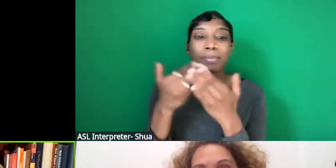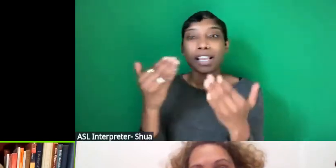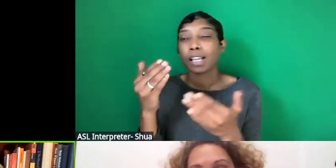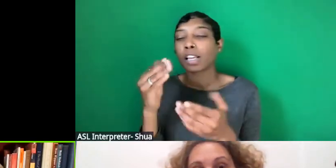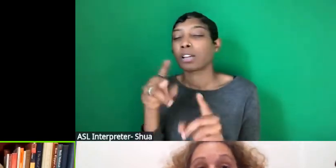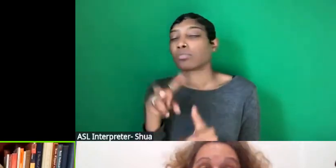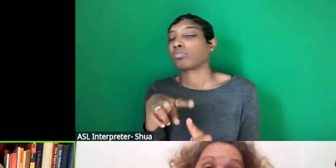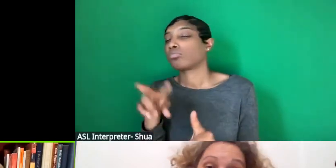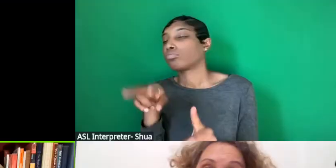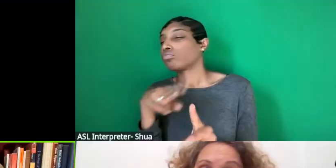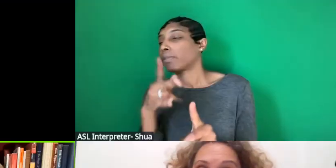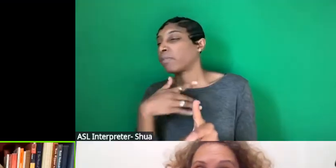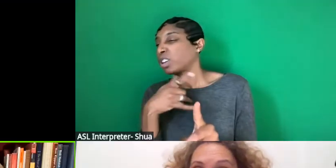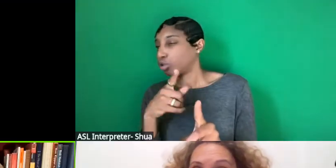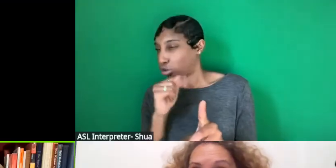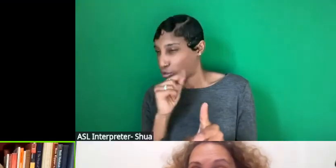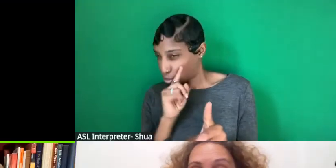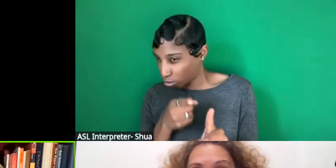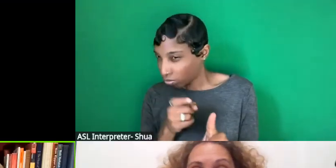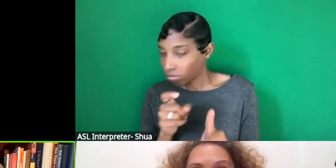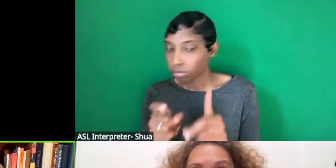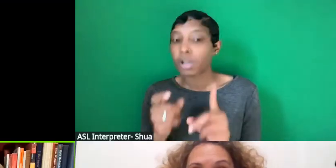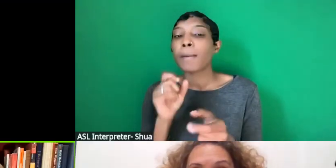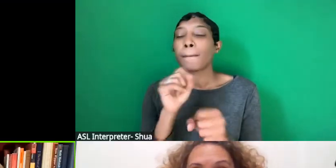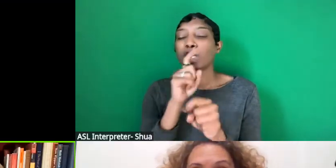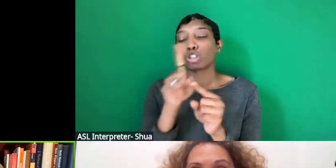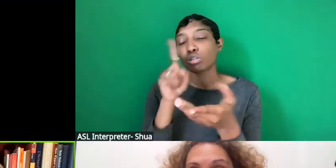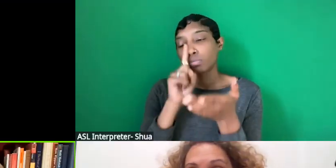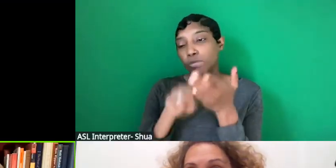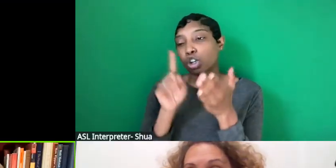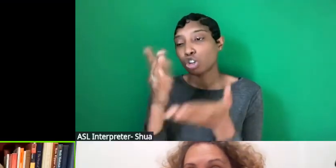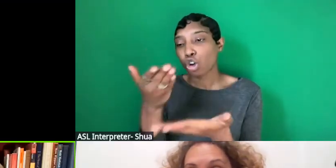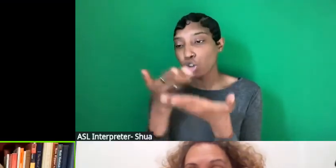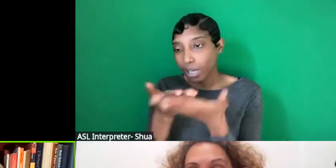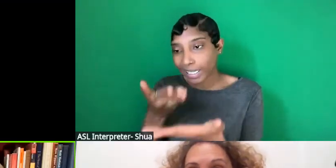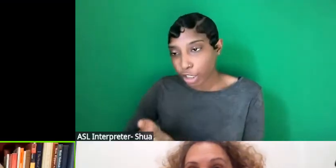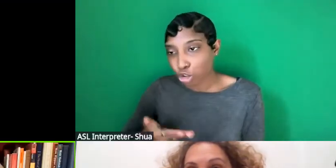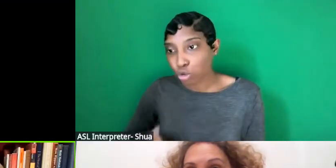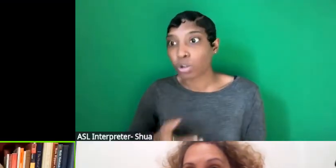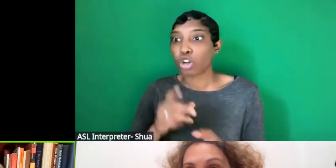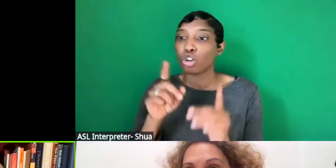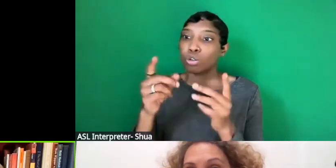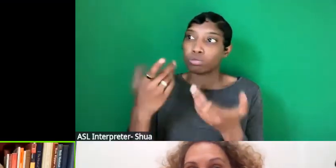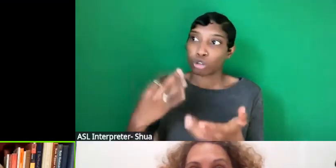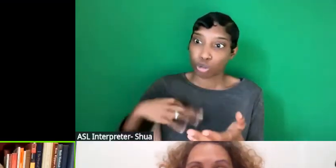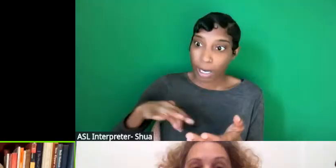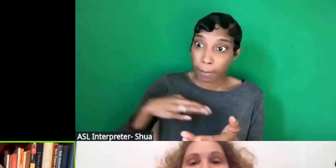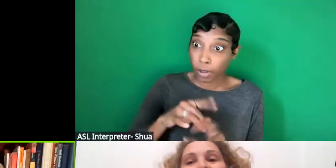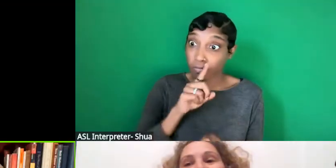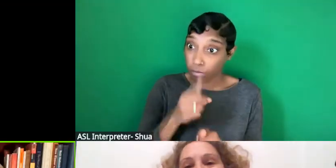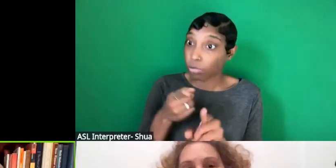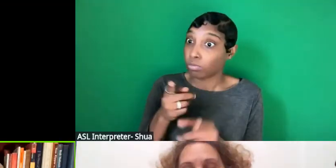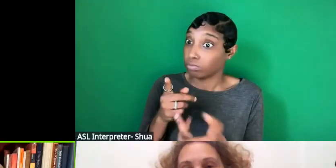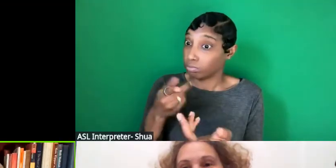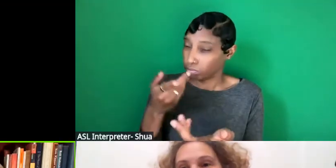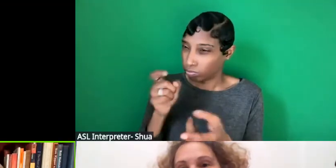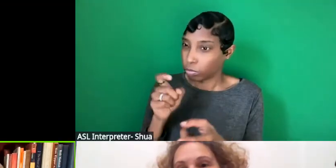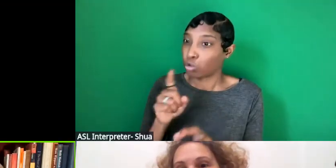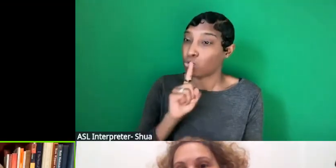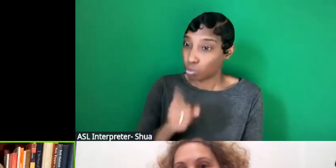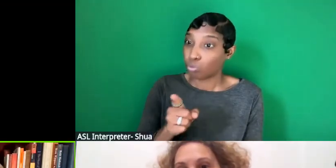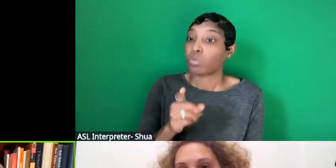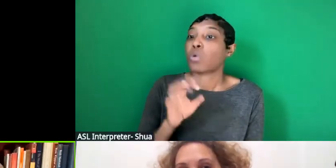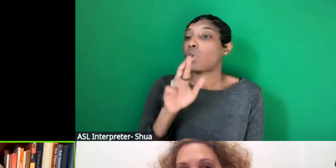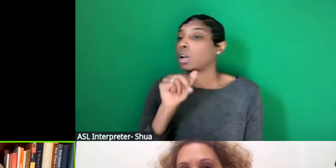true. So make sure that you check their credentials and the credibility of all of your sources, and be wary